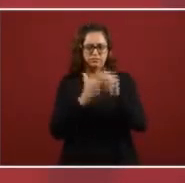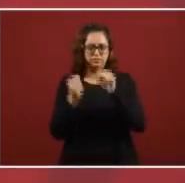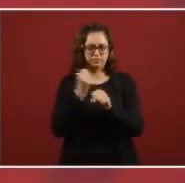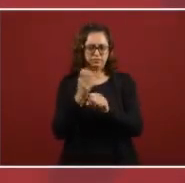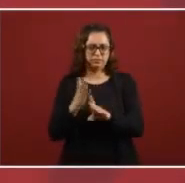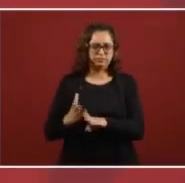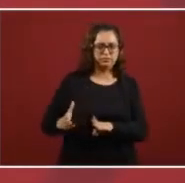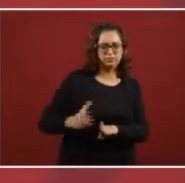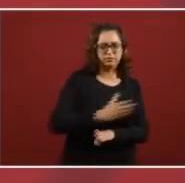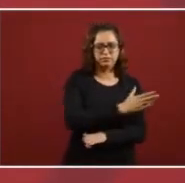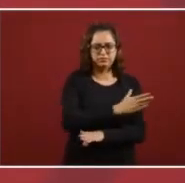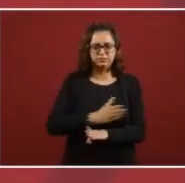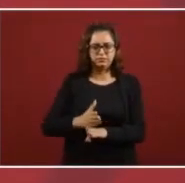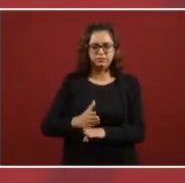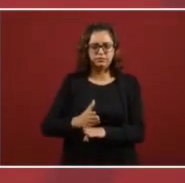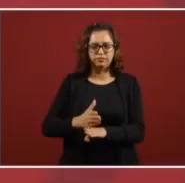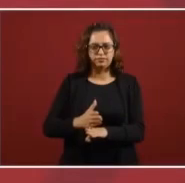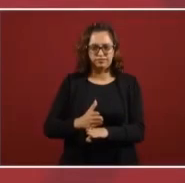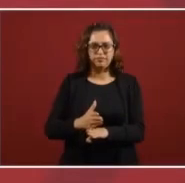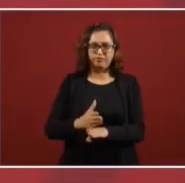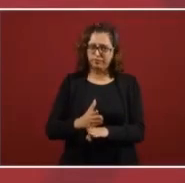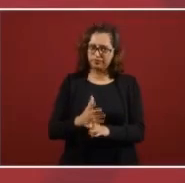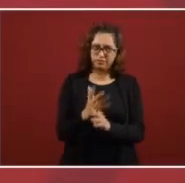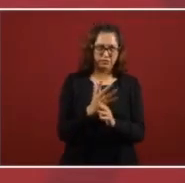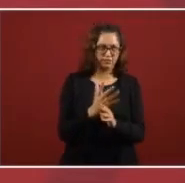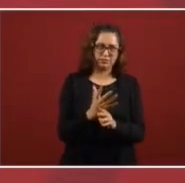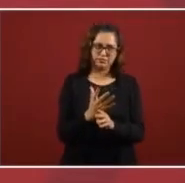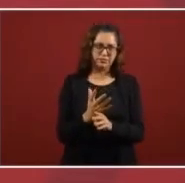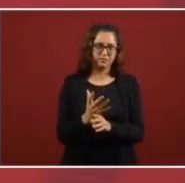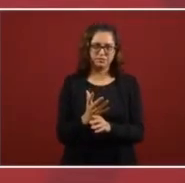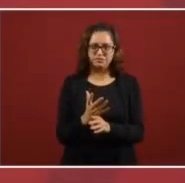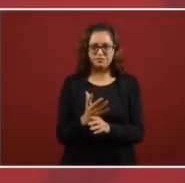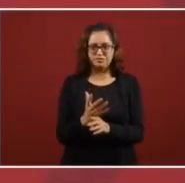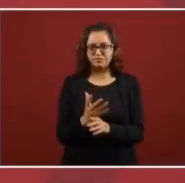during the six-year term past,